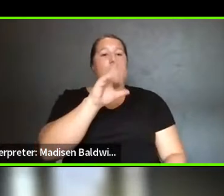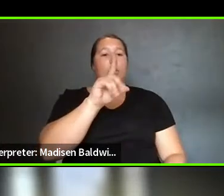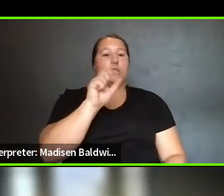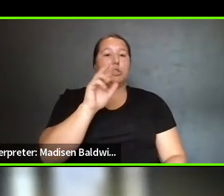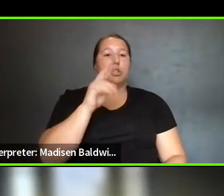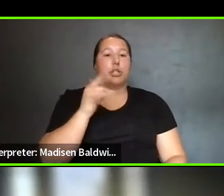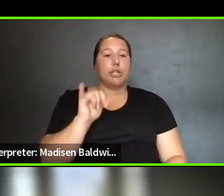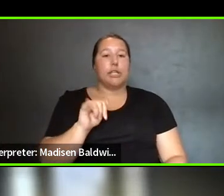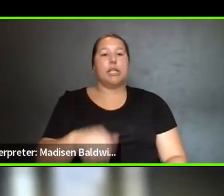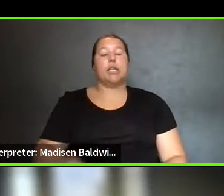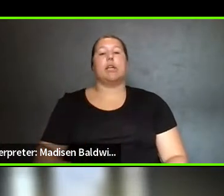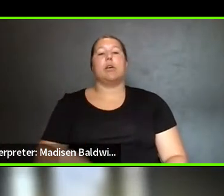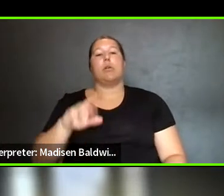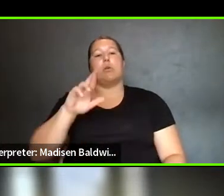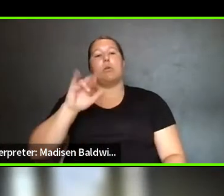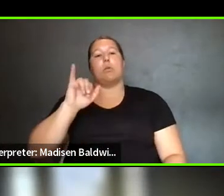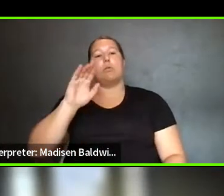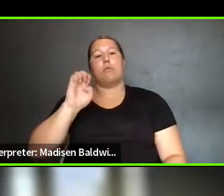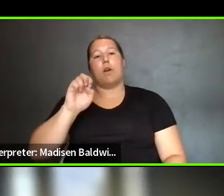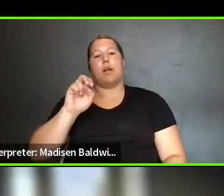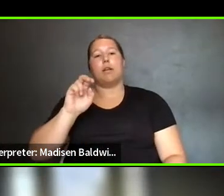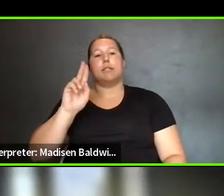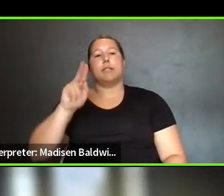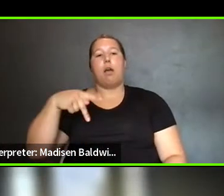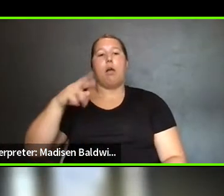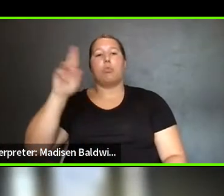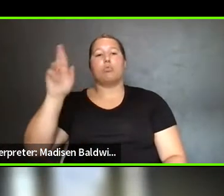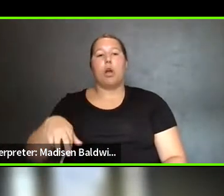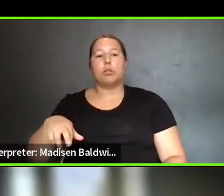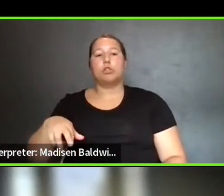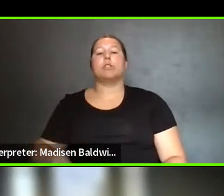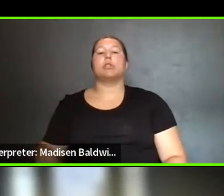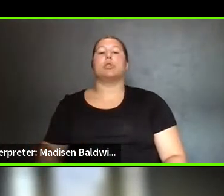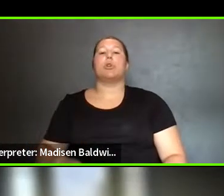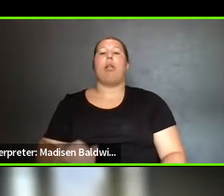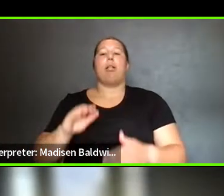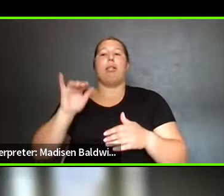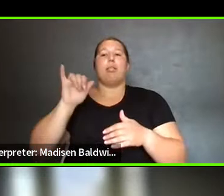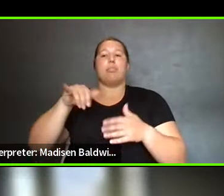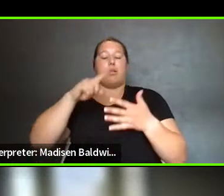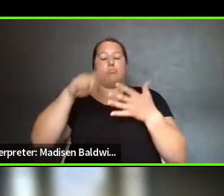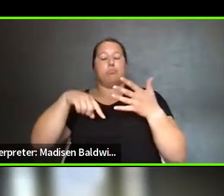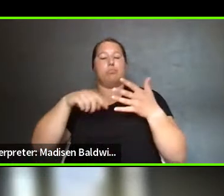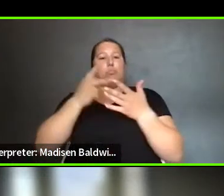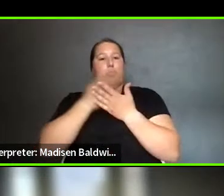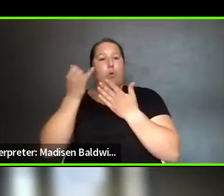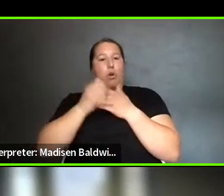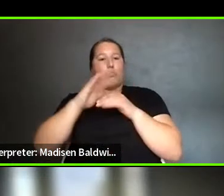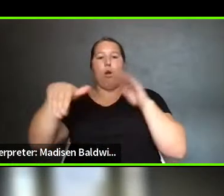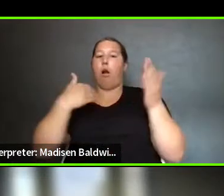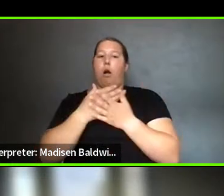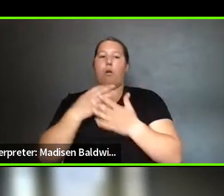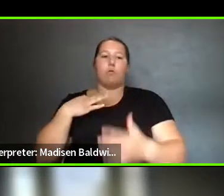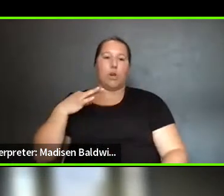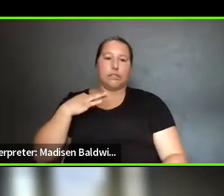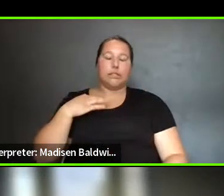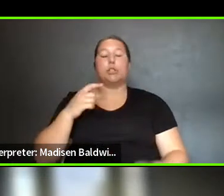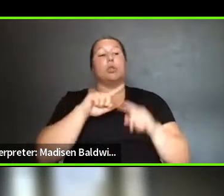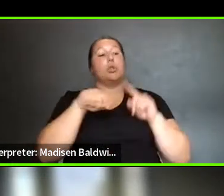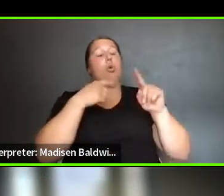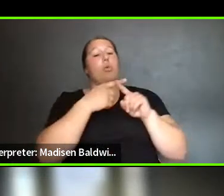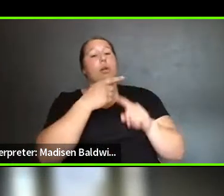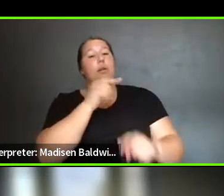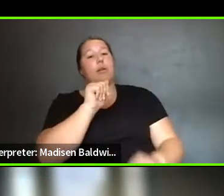Rochester, Gun Violence Coalition. So those are all volunteers who, when Aaliyah does an outreach after